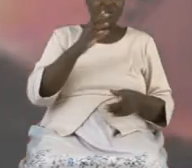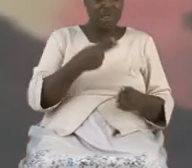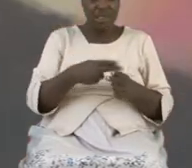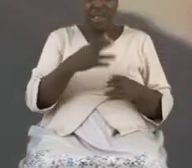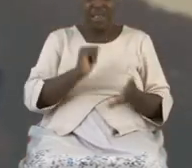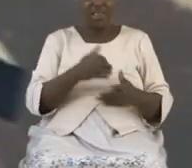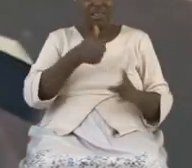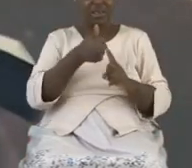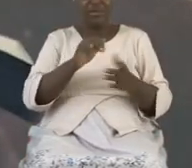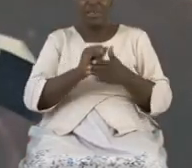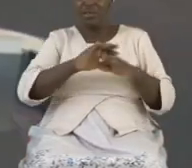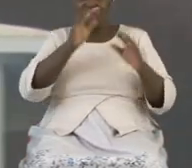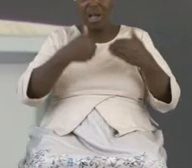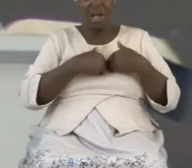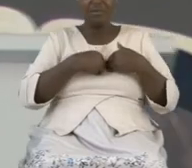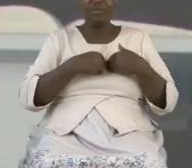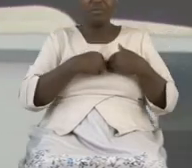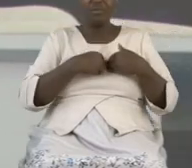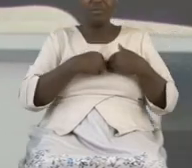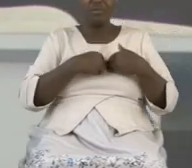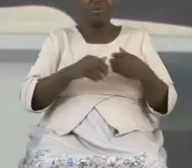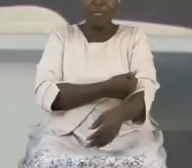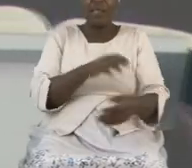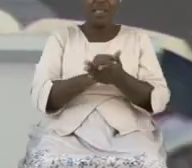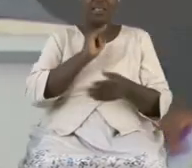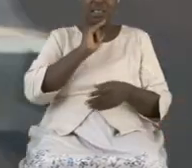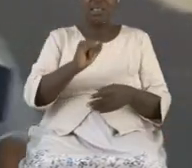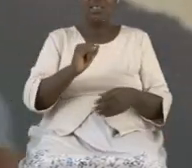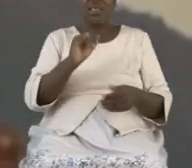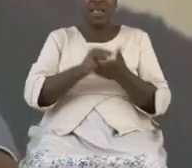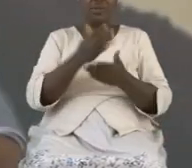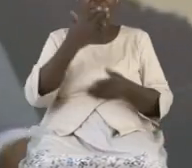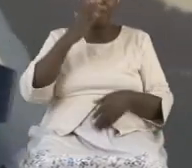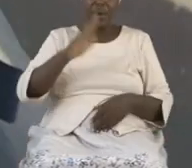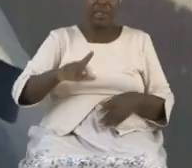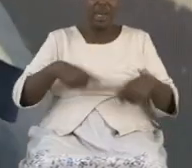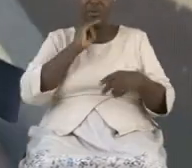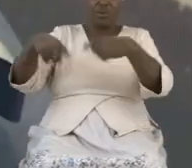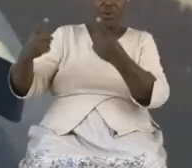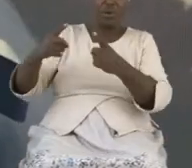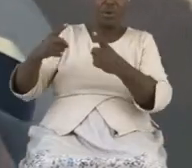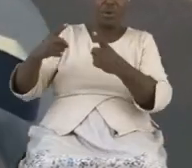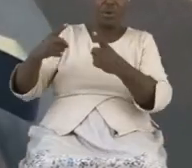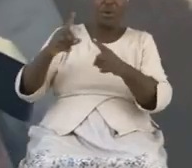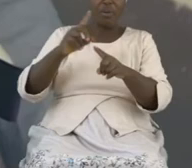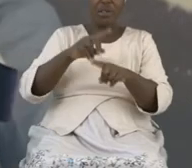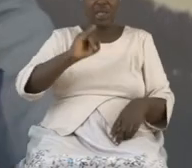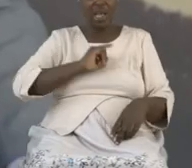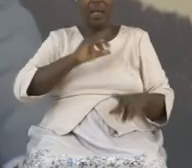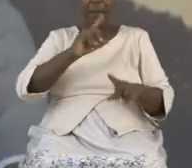in holiness and righteousness. That one is gone. Yet not I, but Christ liveth in me.